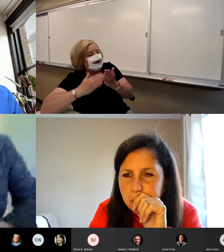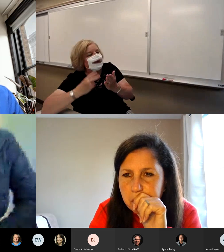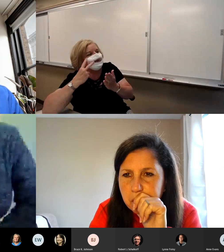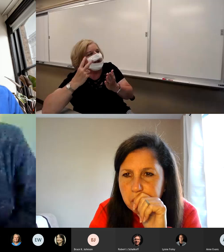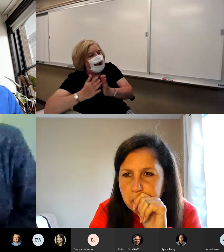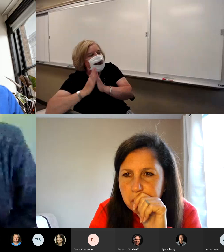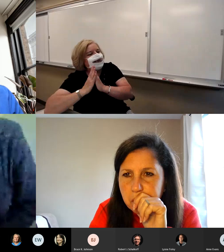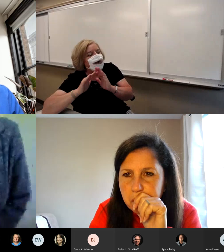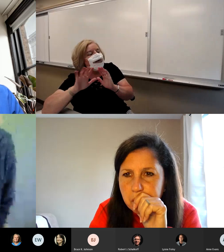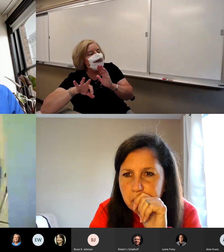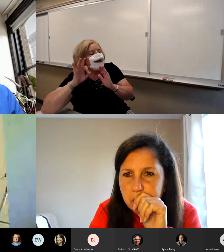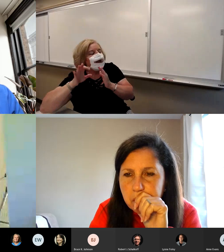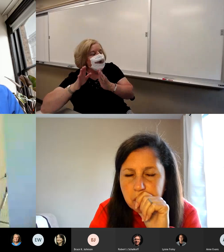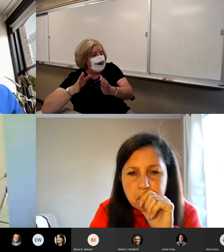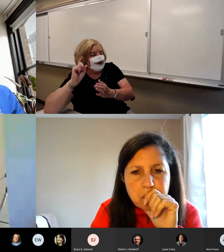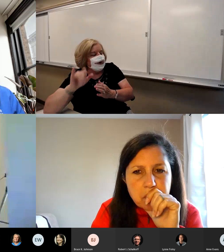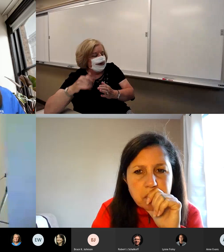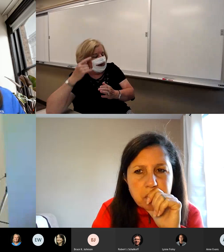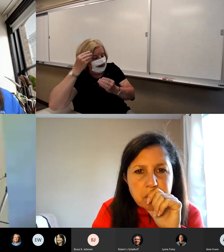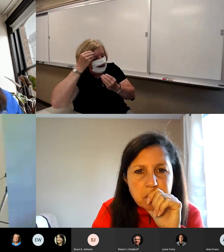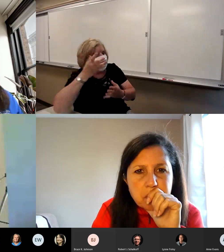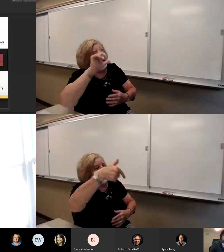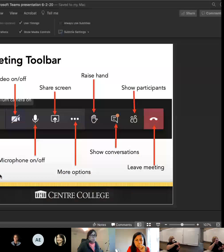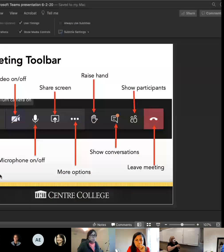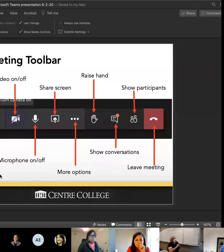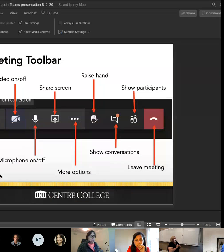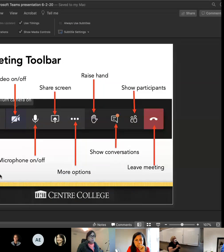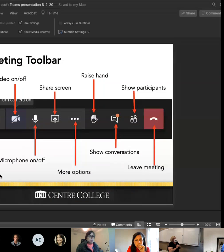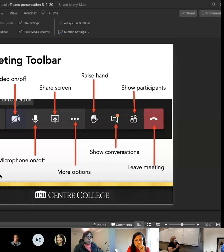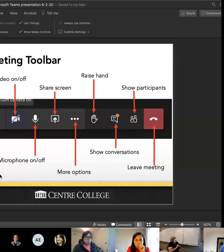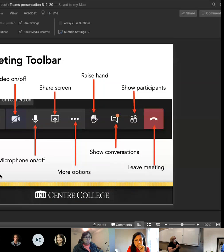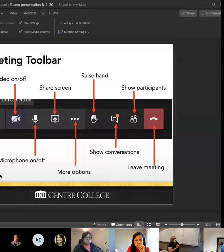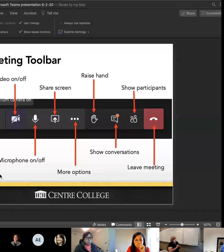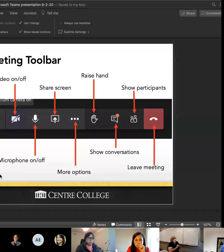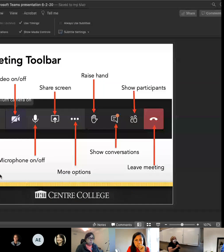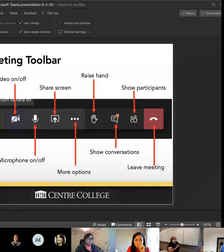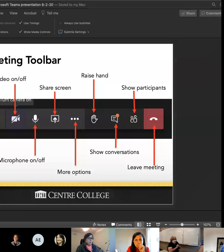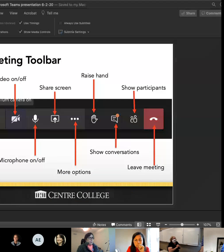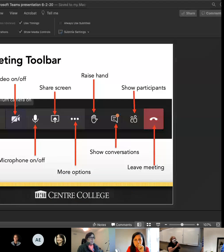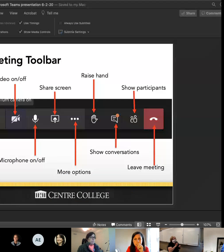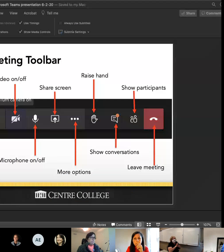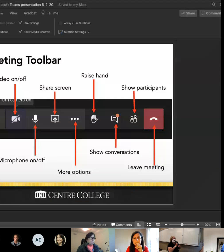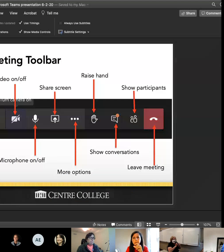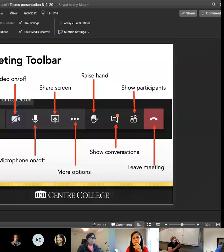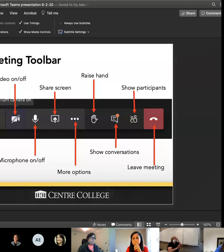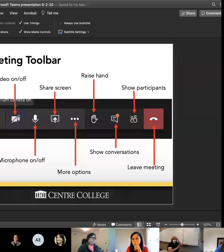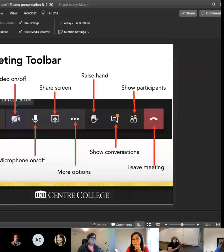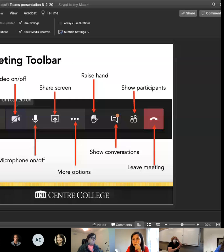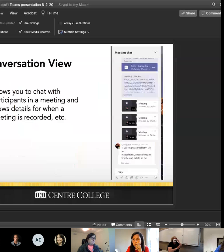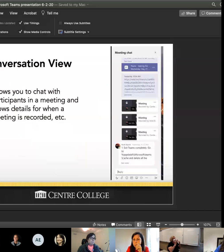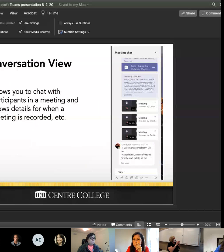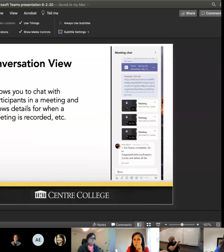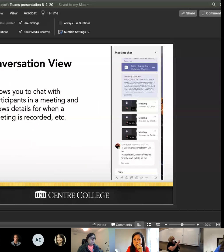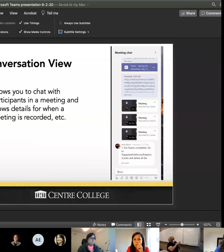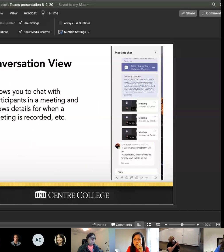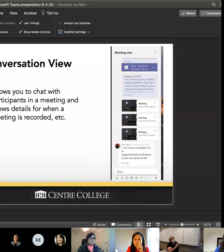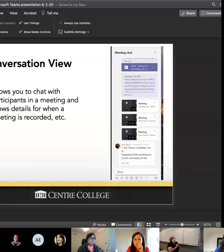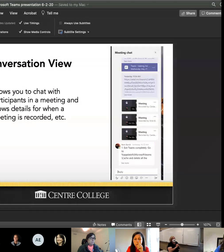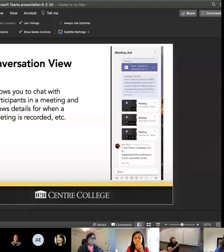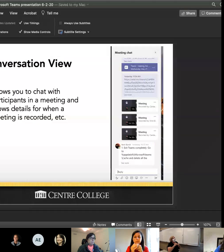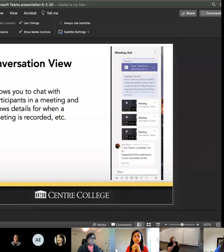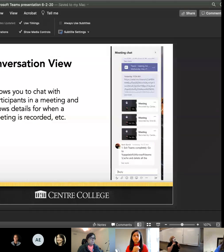way. So okay. All right. So those are great questions. And